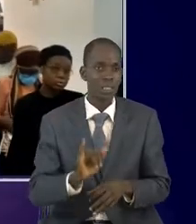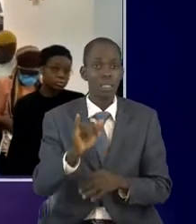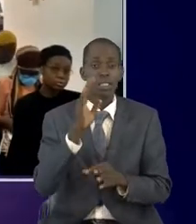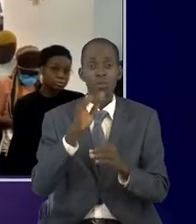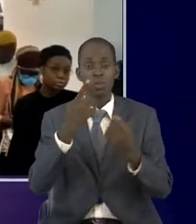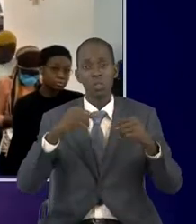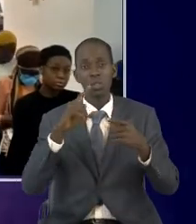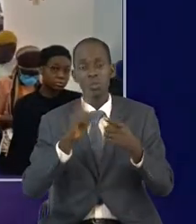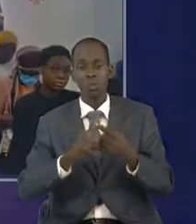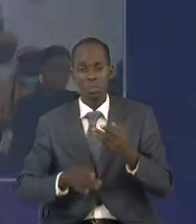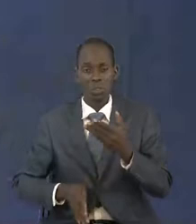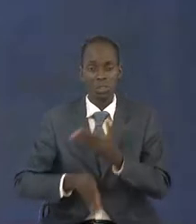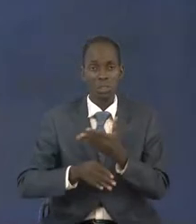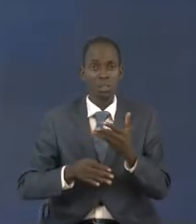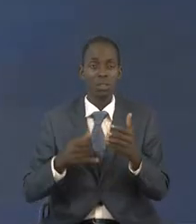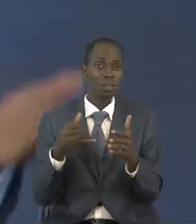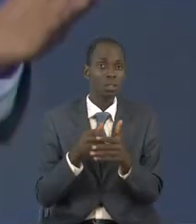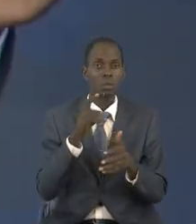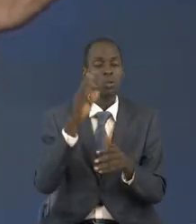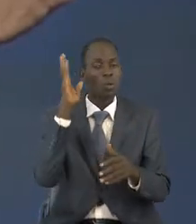it, you hurt your leg.